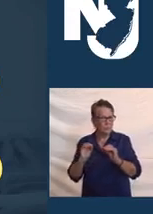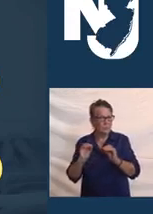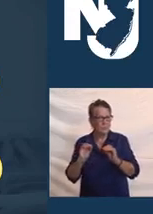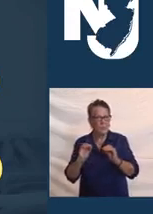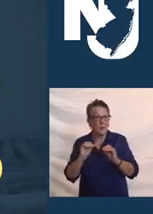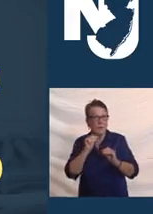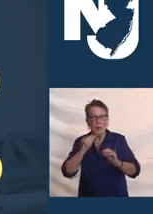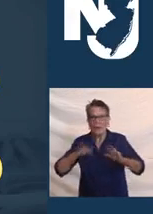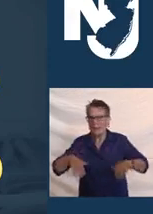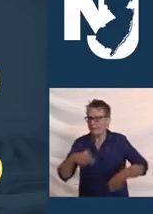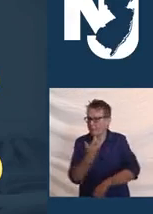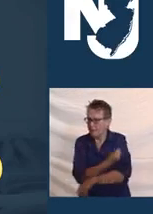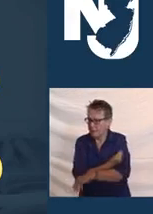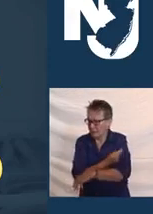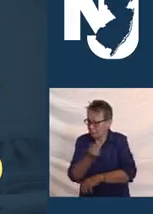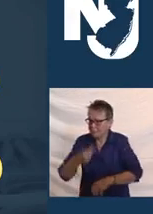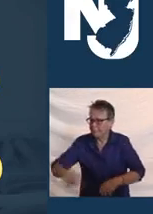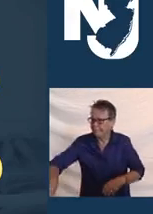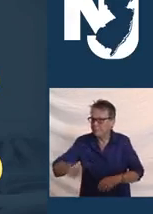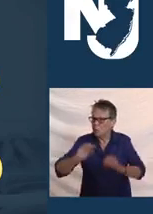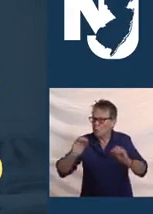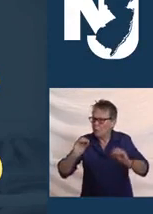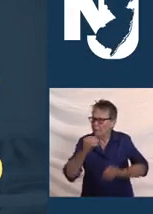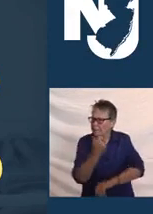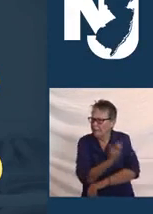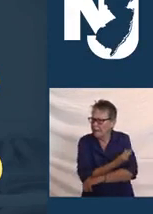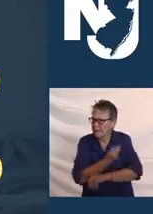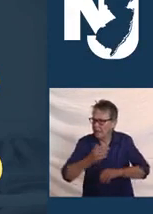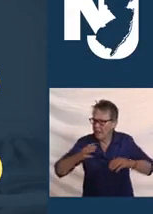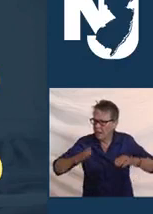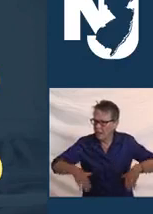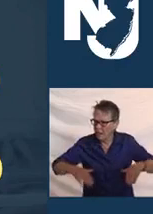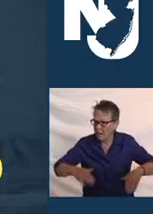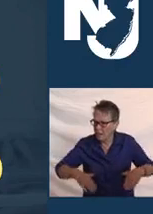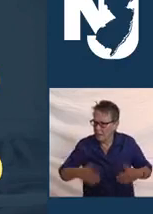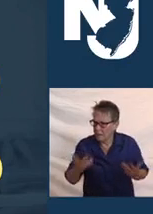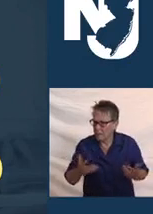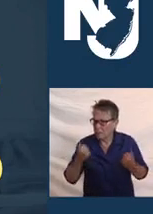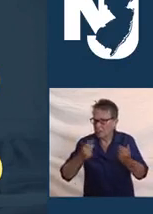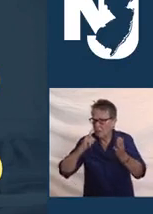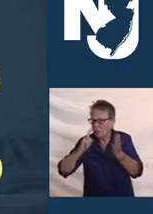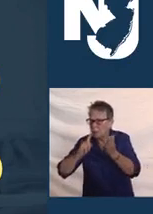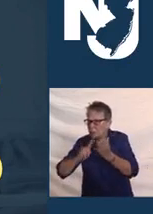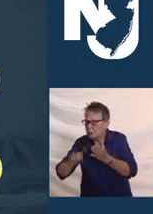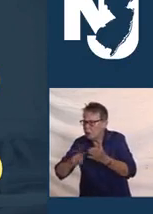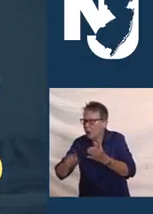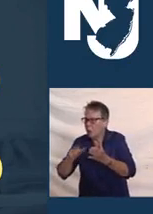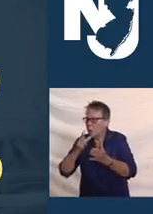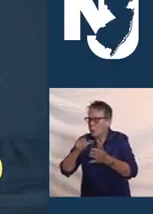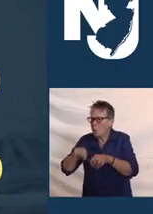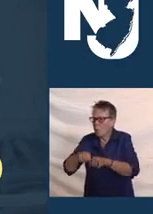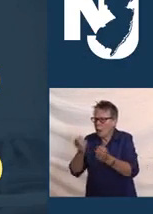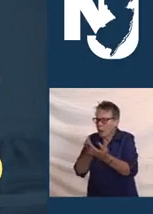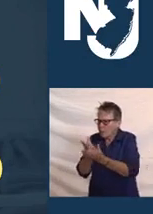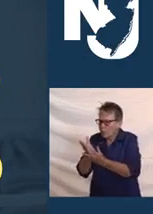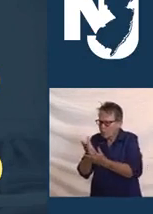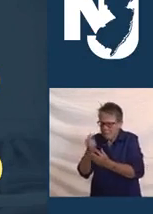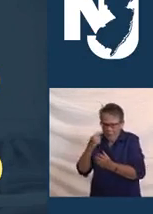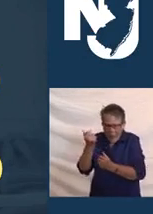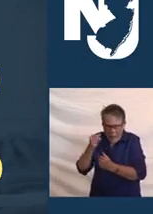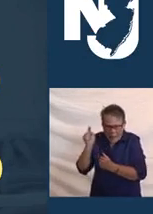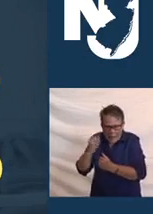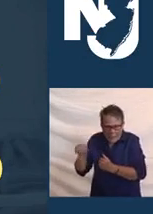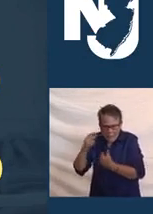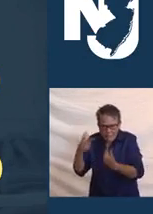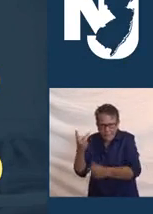these numbers related to breakthrough cases now for about the past 2 months. There have been slight changes in the overall percentages, but they have been